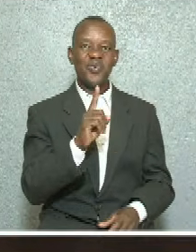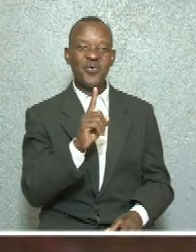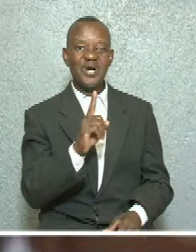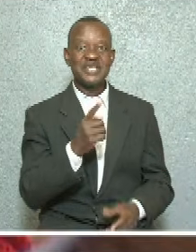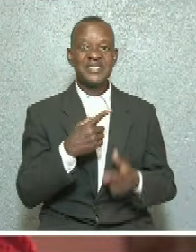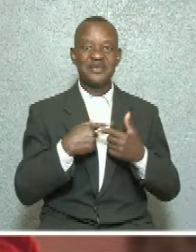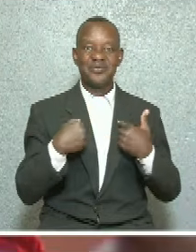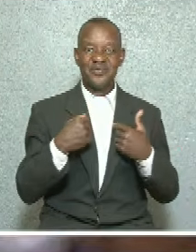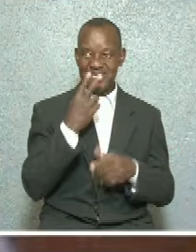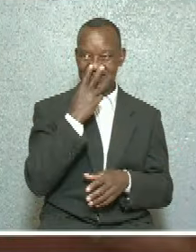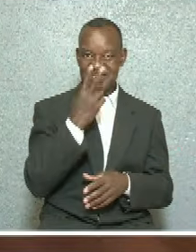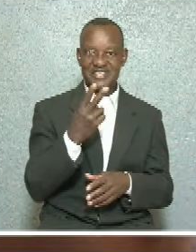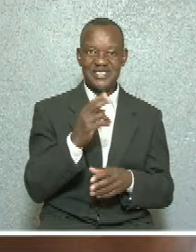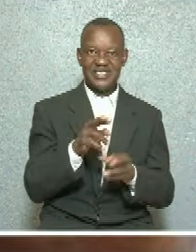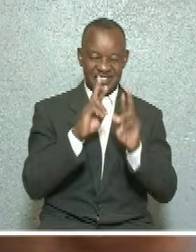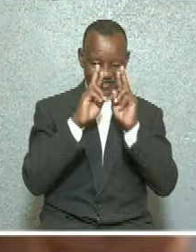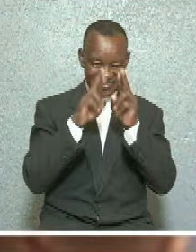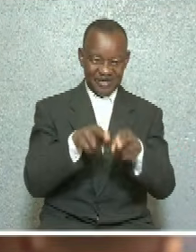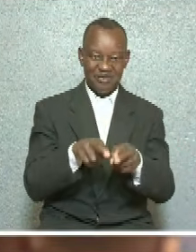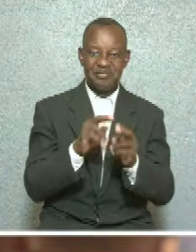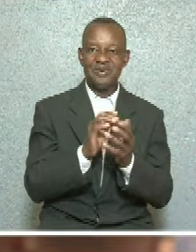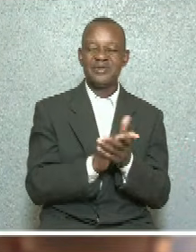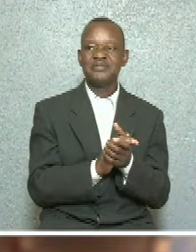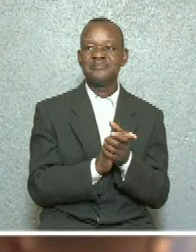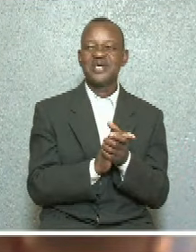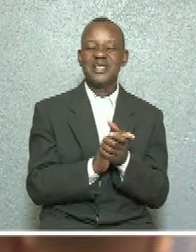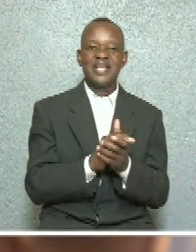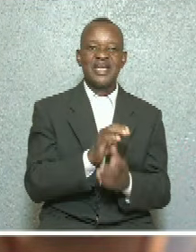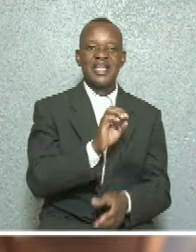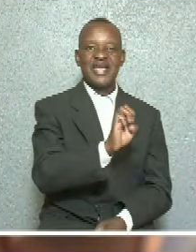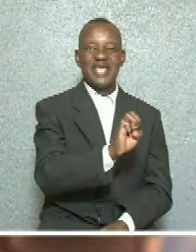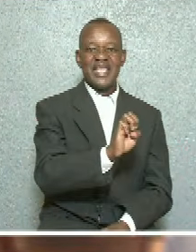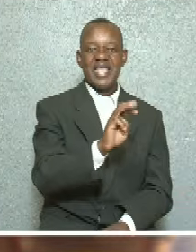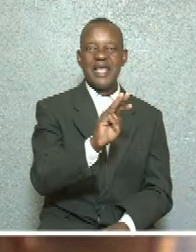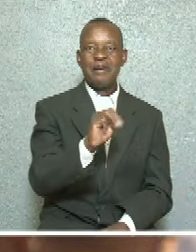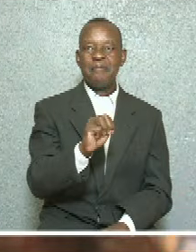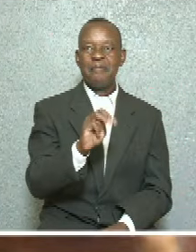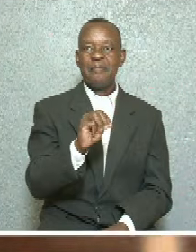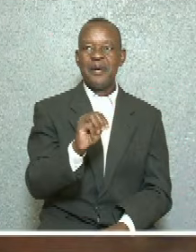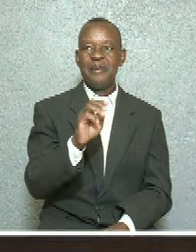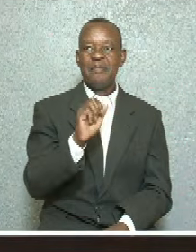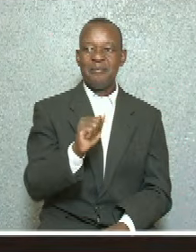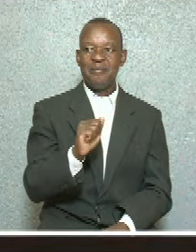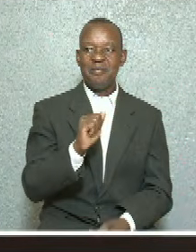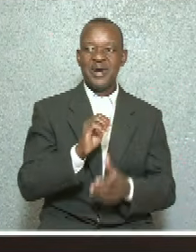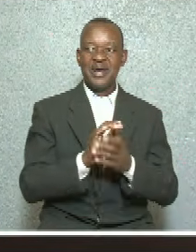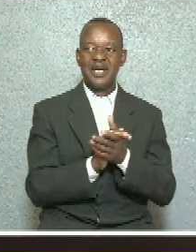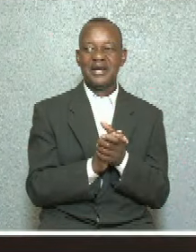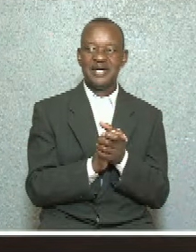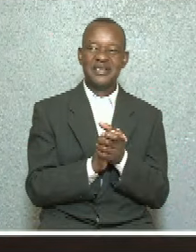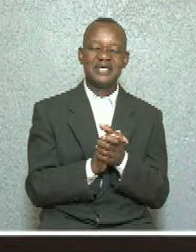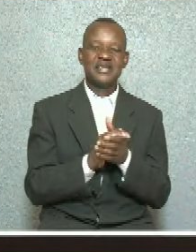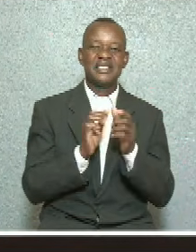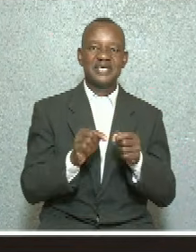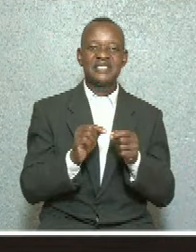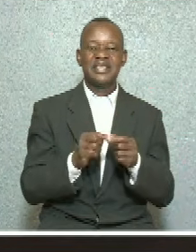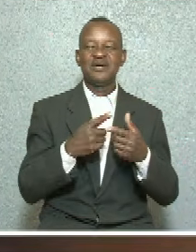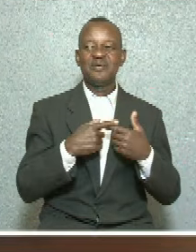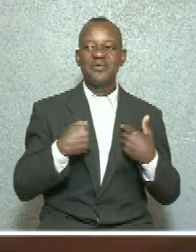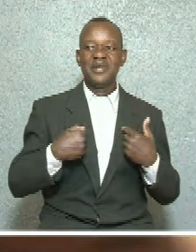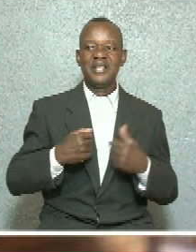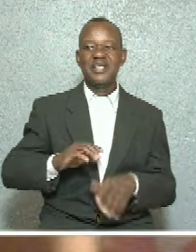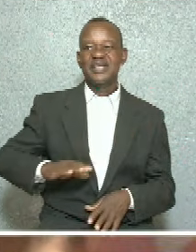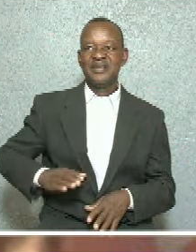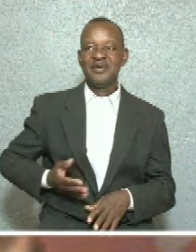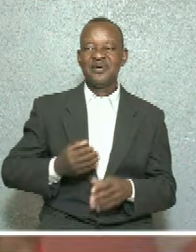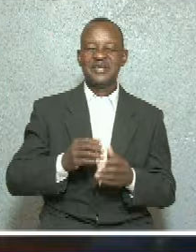Honorable Emma. And would like to now formally invite her to give her keynote address, also speak to the young people. I hope, Honorable,